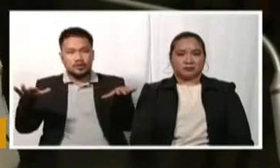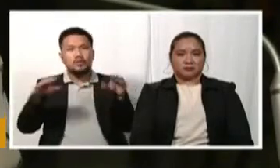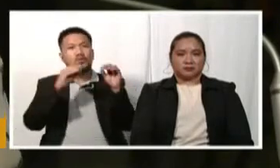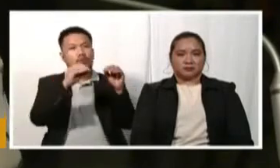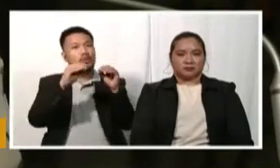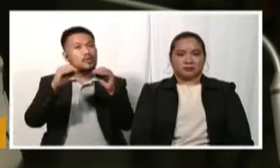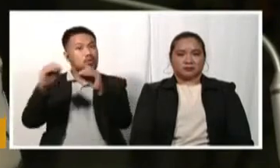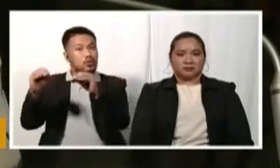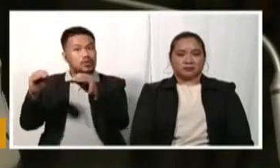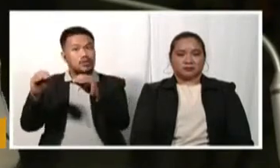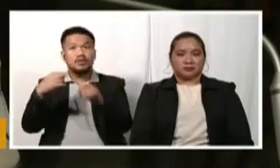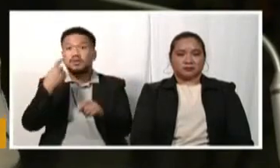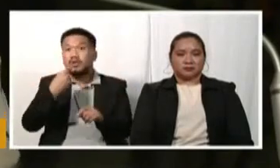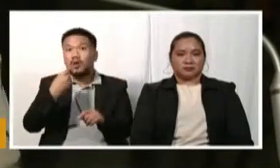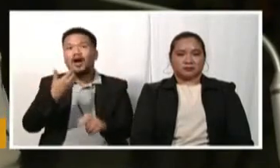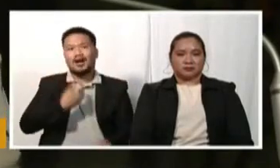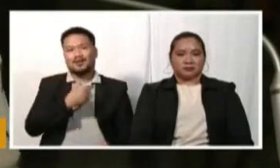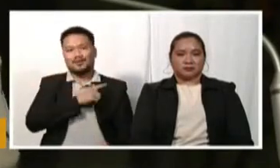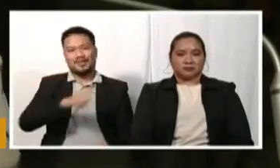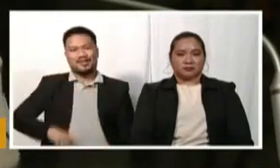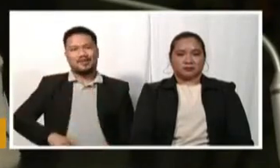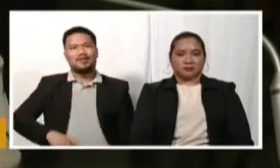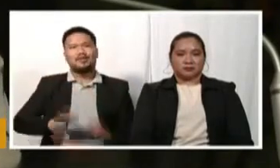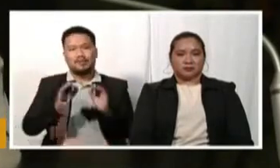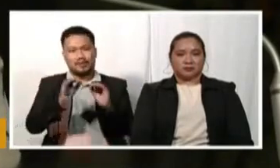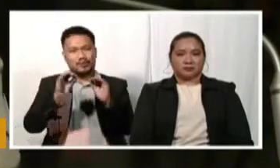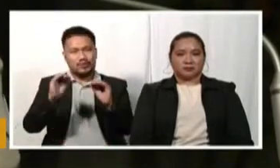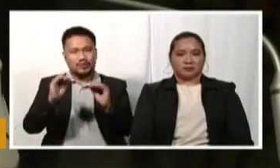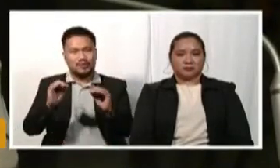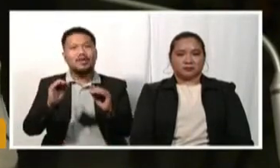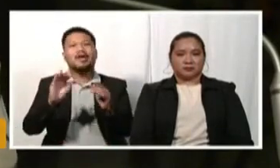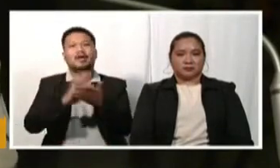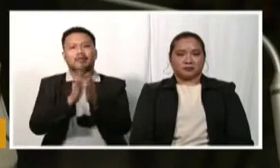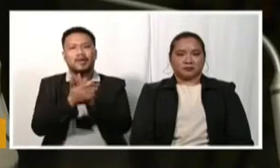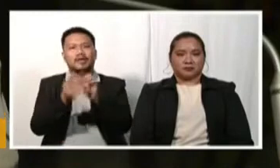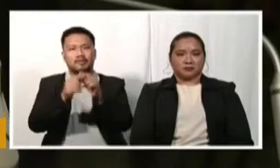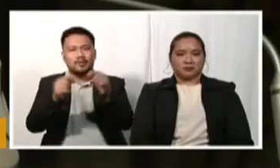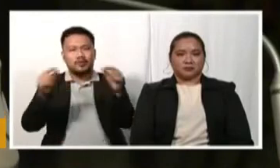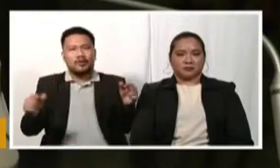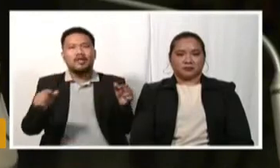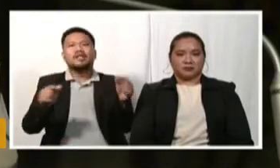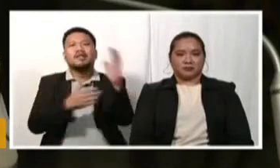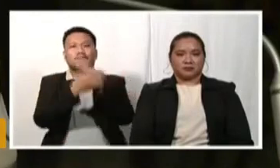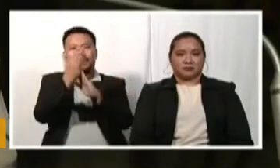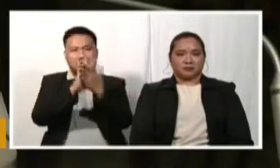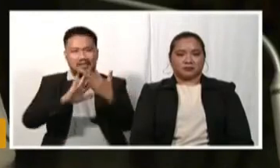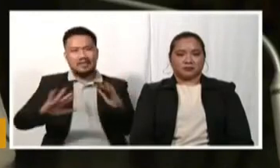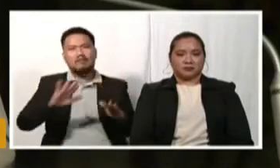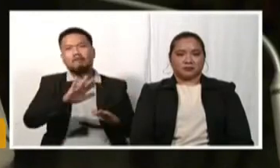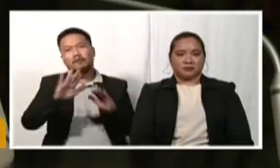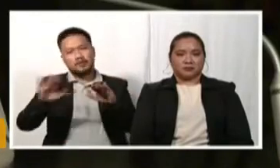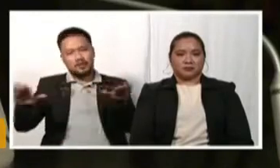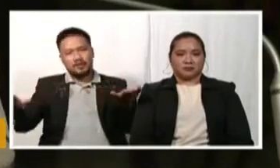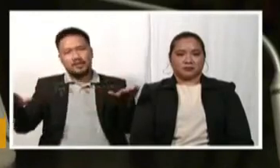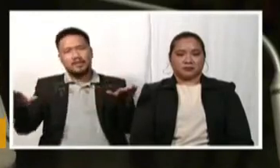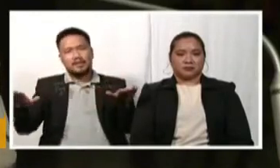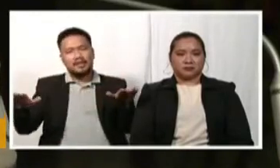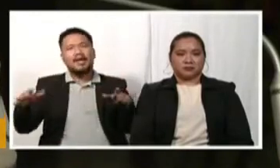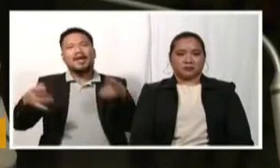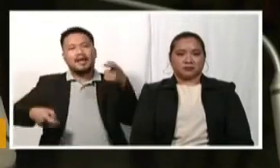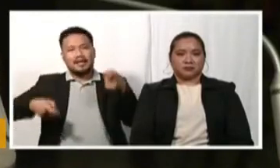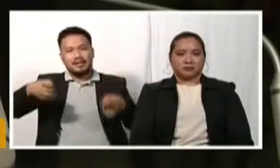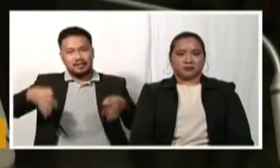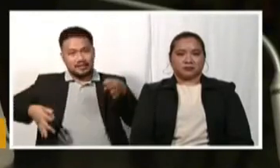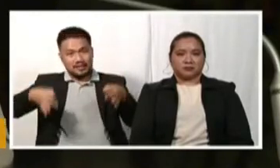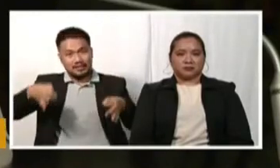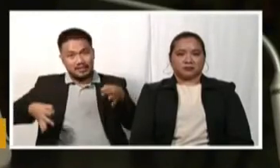taught by the Lord, and great shall be the peace of your children. In justice shall you